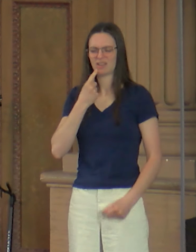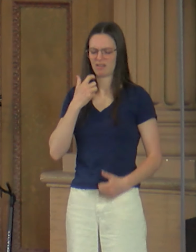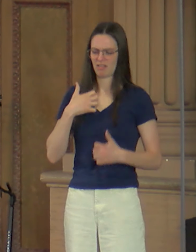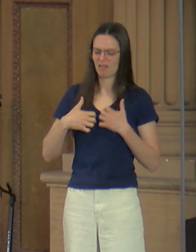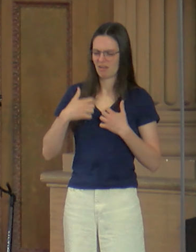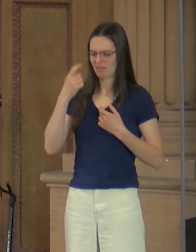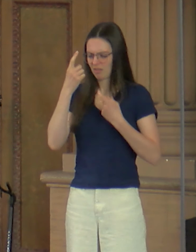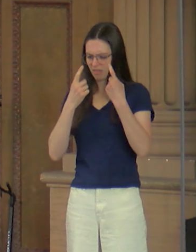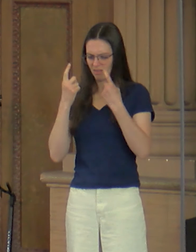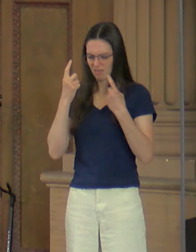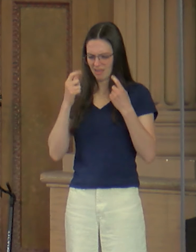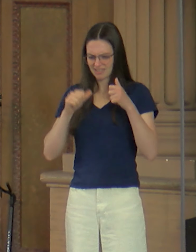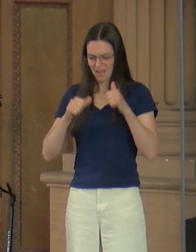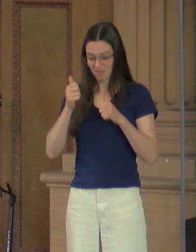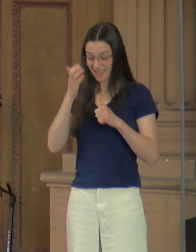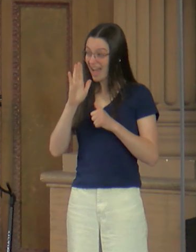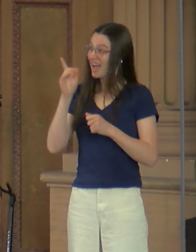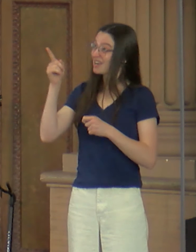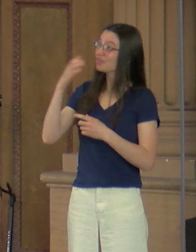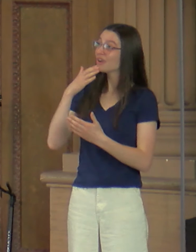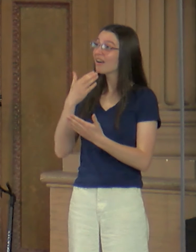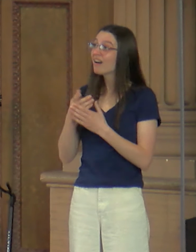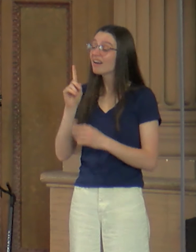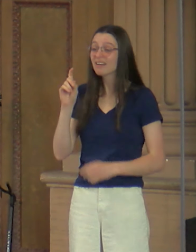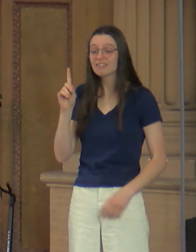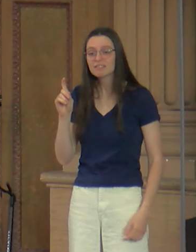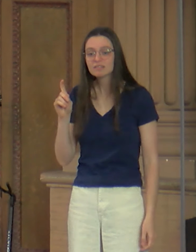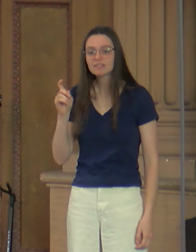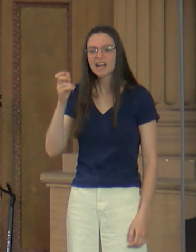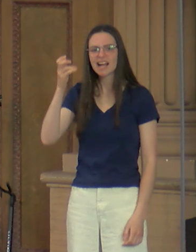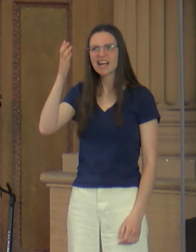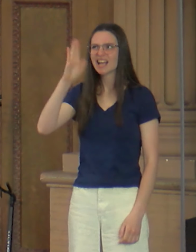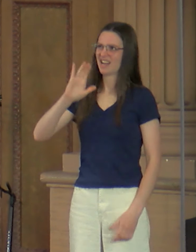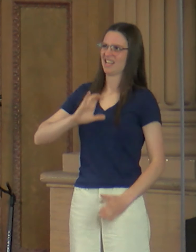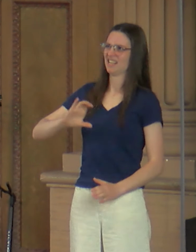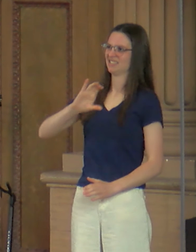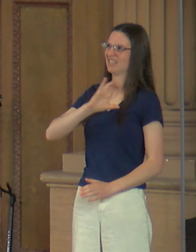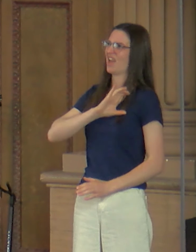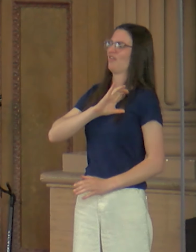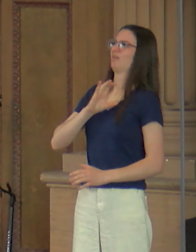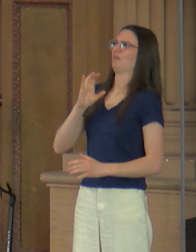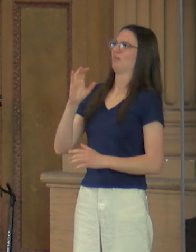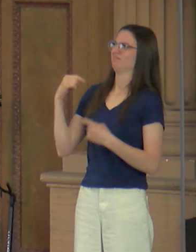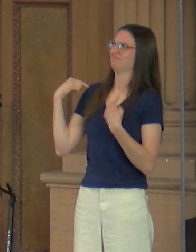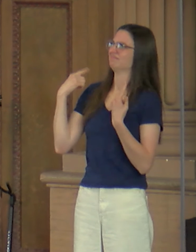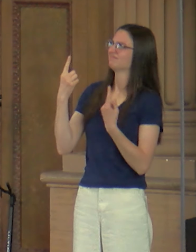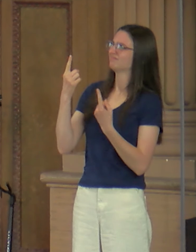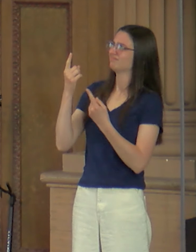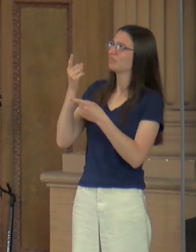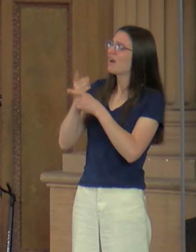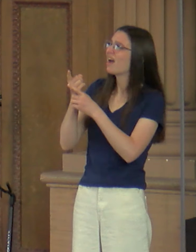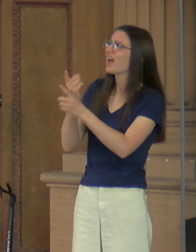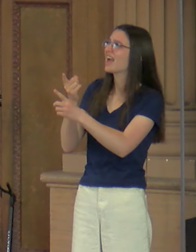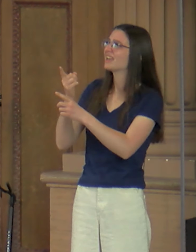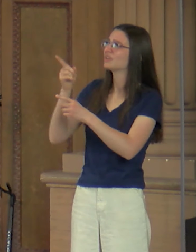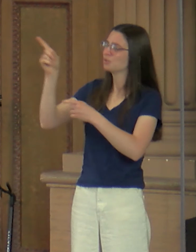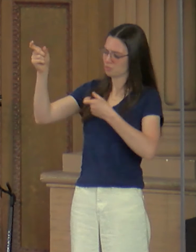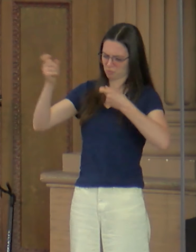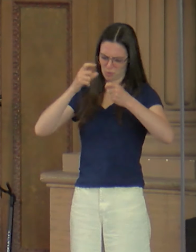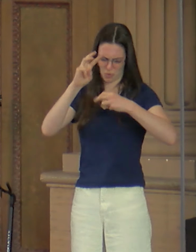mind about whether God is good, whether God is who he thought he was all along, whether God governs the world the right